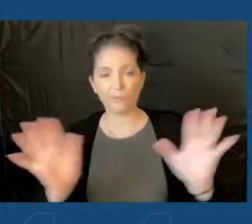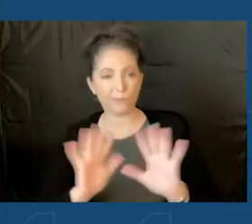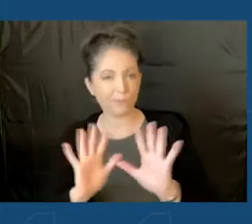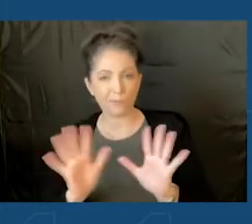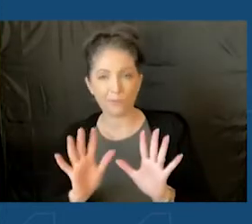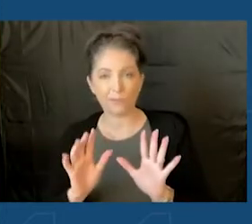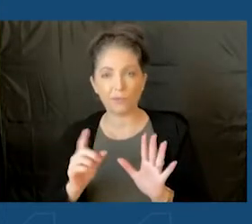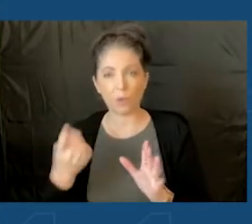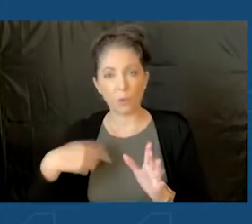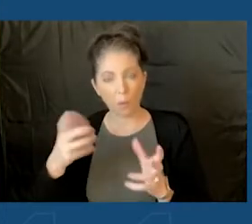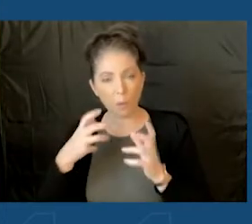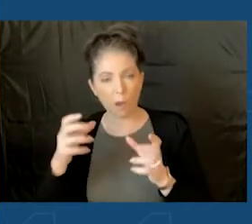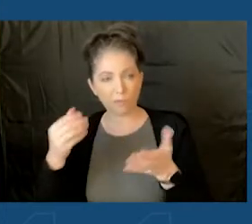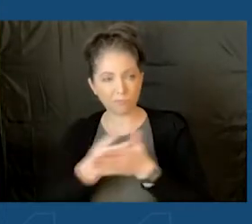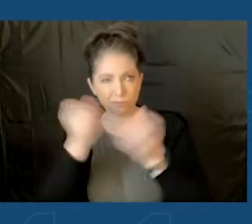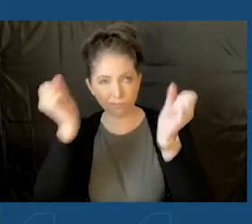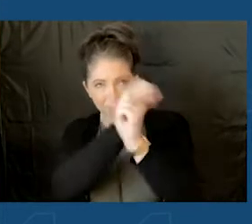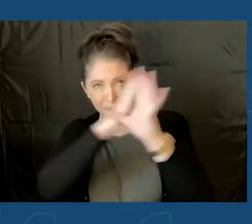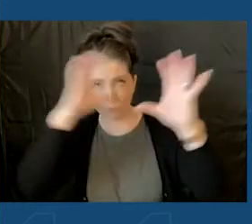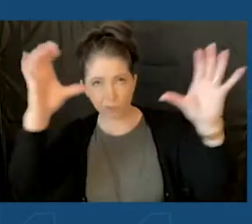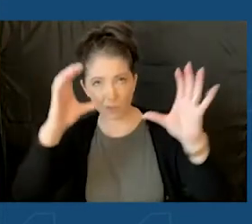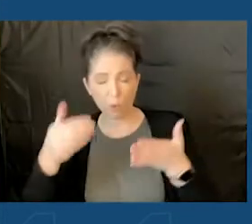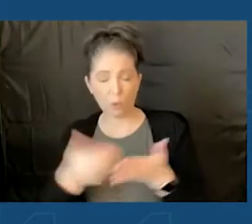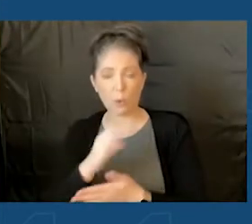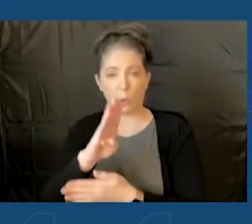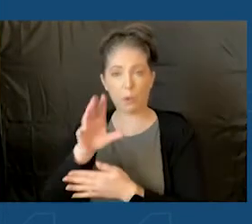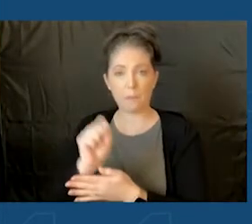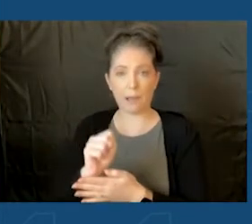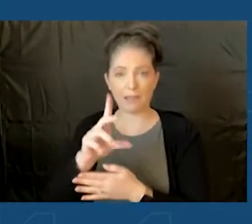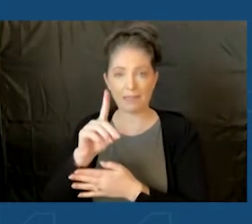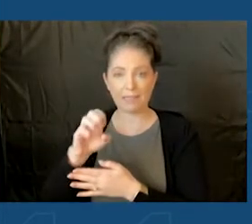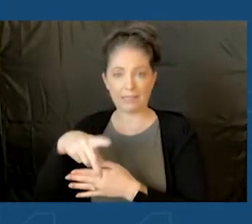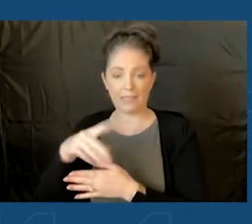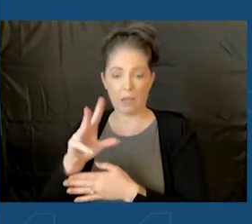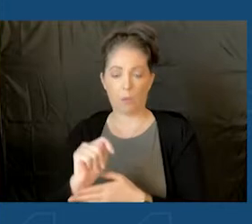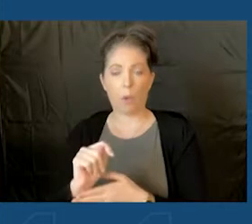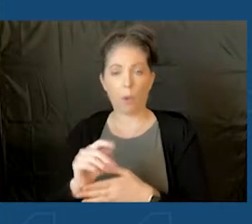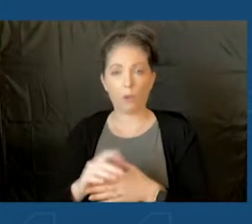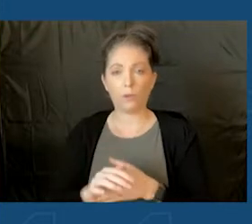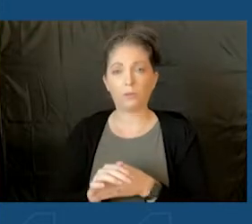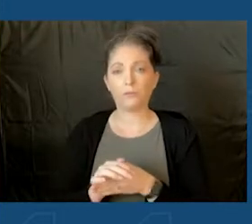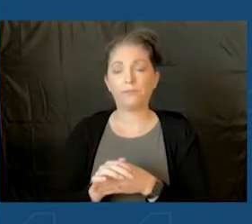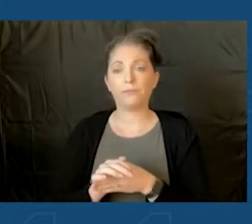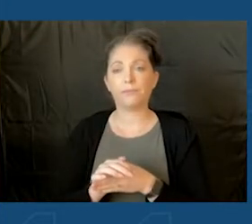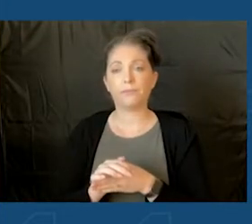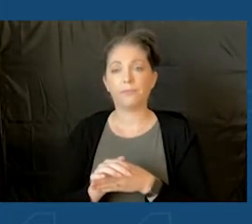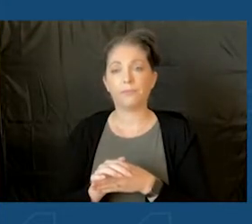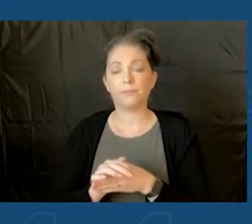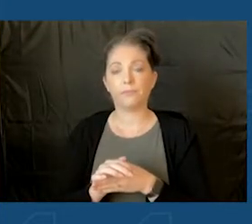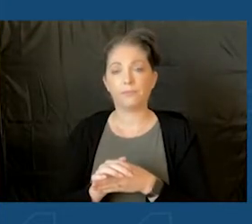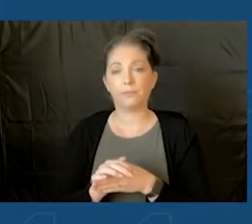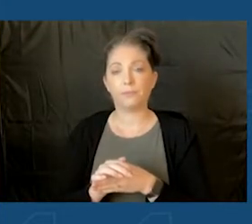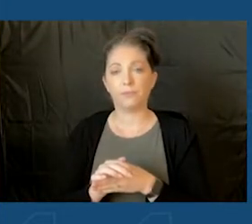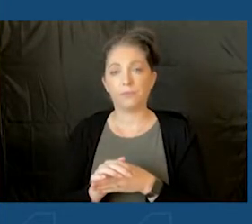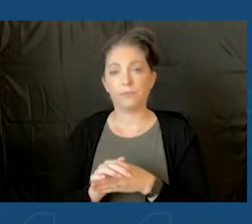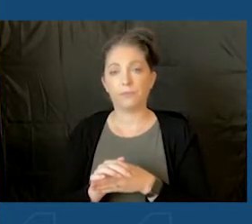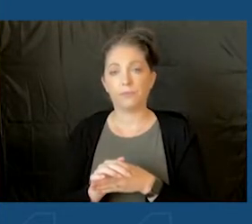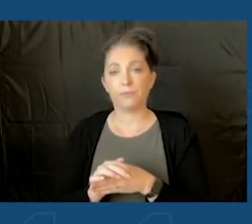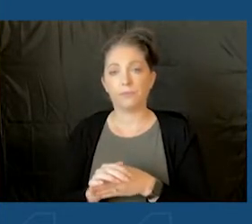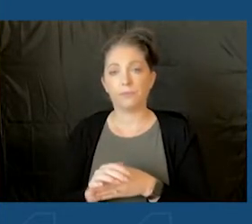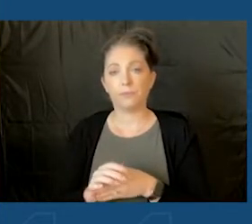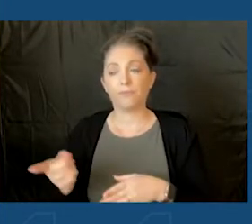Jamaica Bus Depot, just to keep, to deal with the operational and financial impacts of COVID,